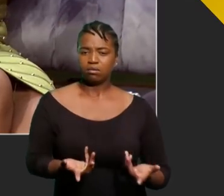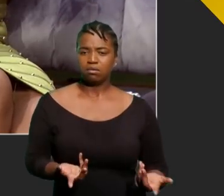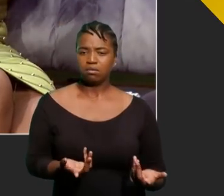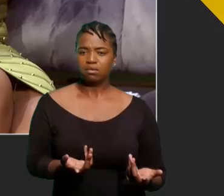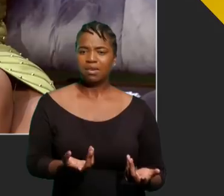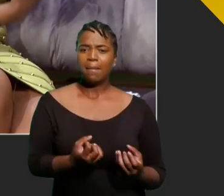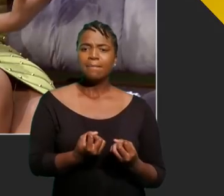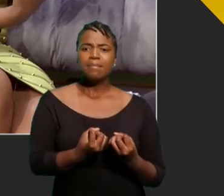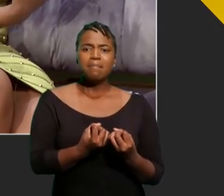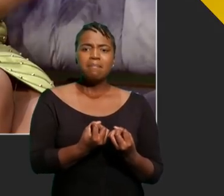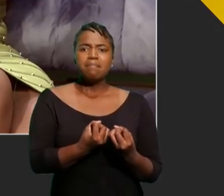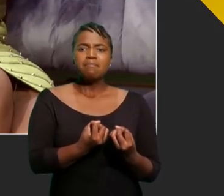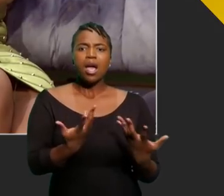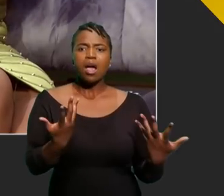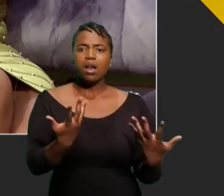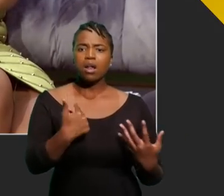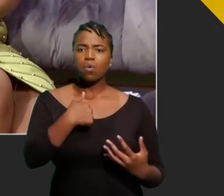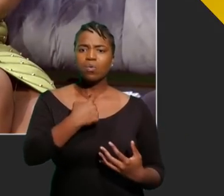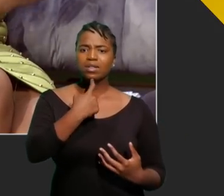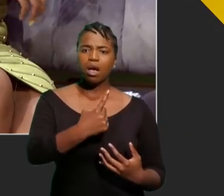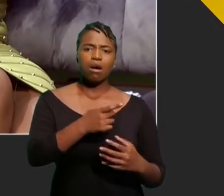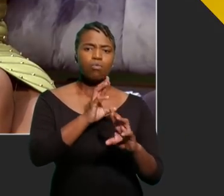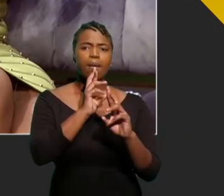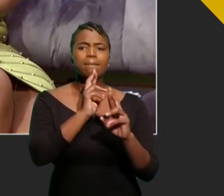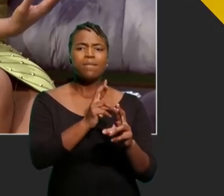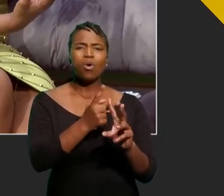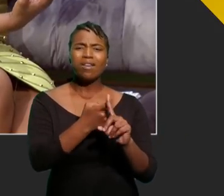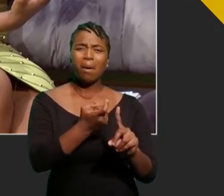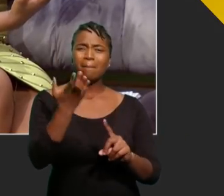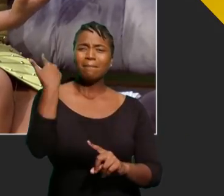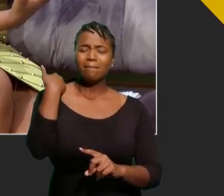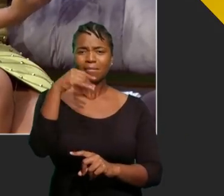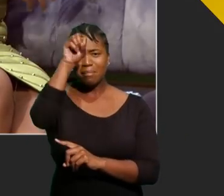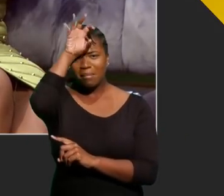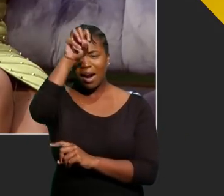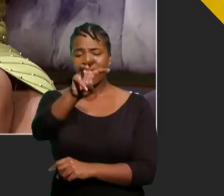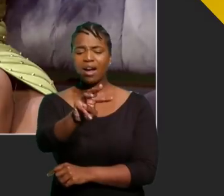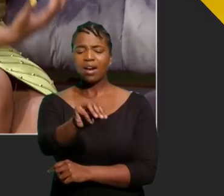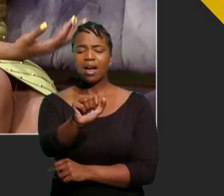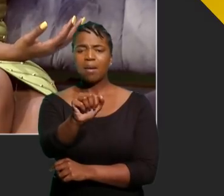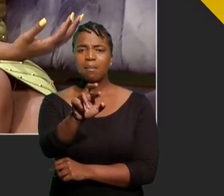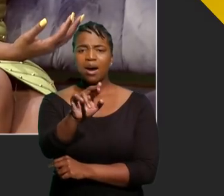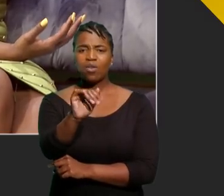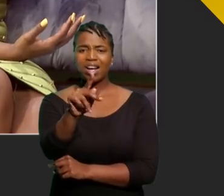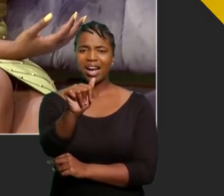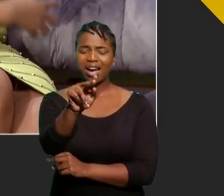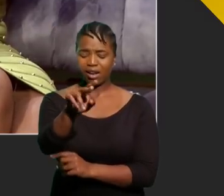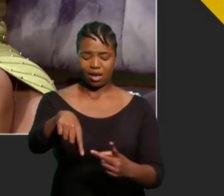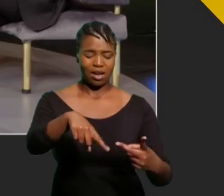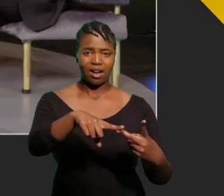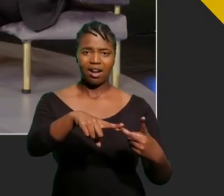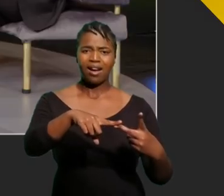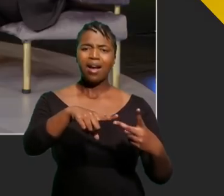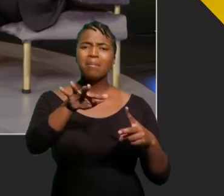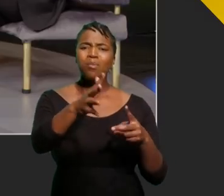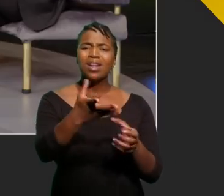been so many. We are sitting with a report from Marikana. we're not seeing heads roll. Life is demanding. Life is